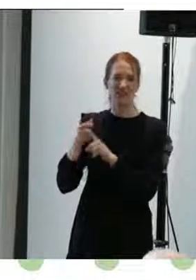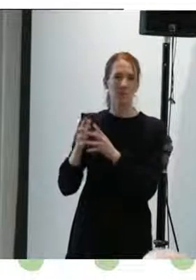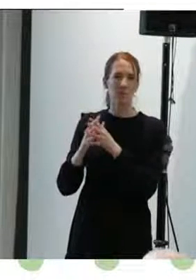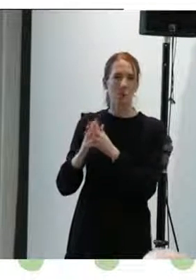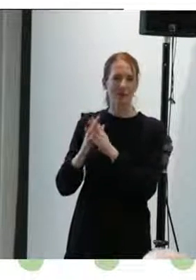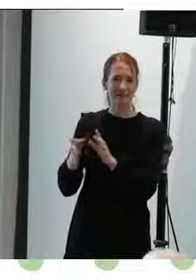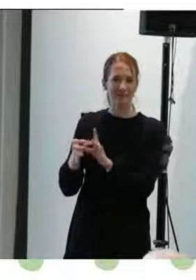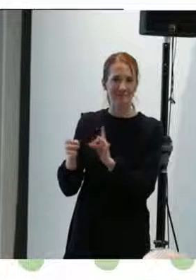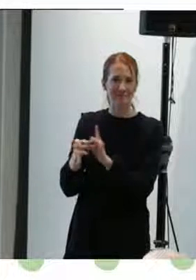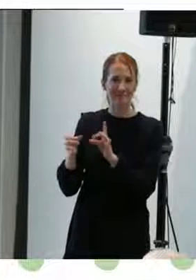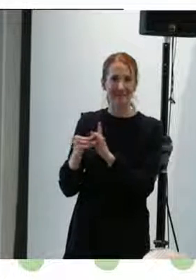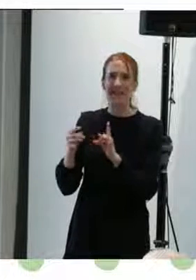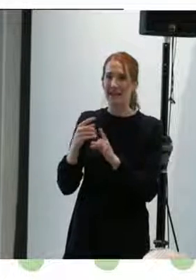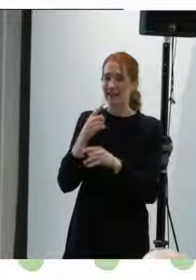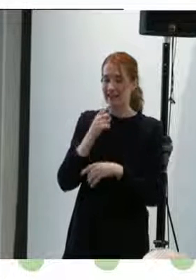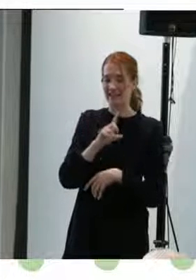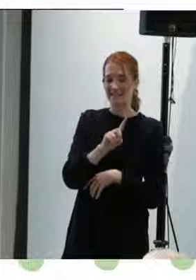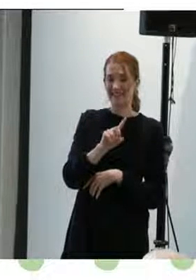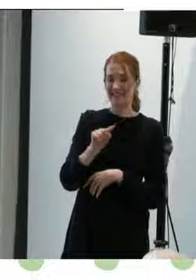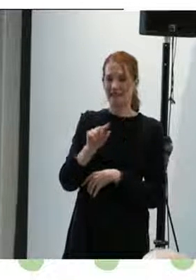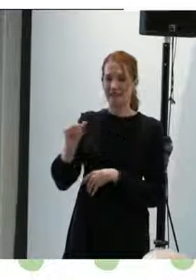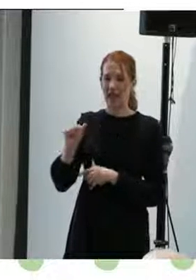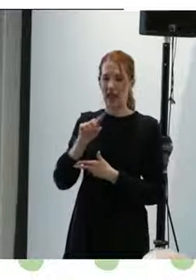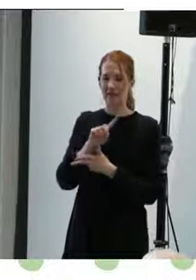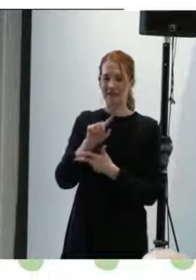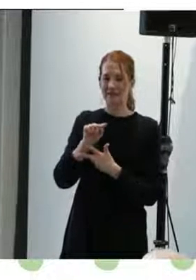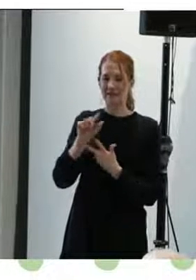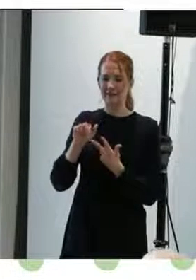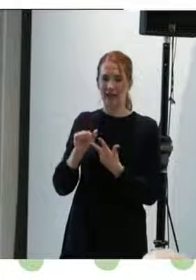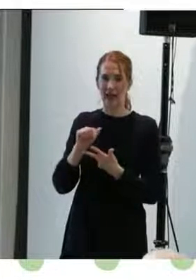letters, DTA, don't trust anyone.